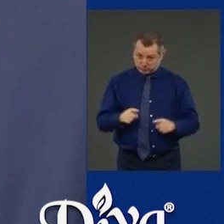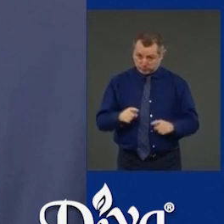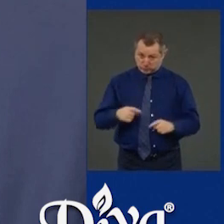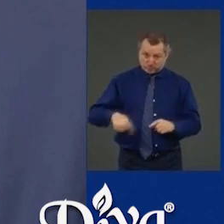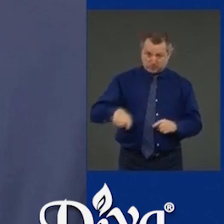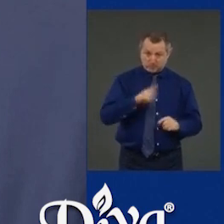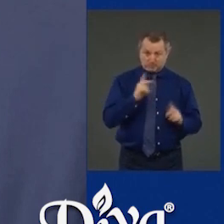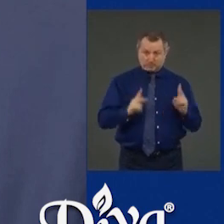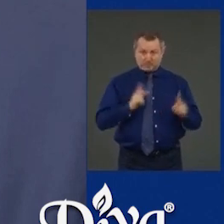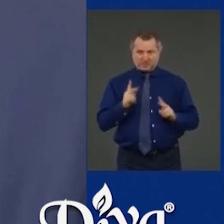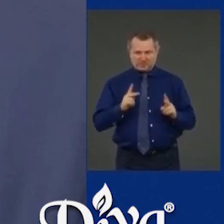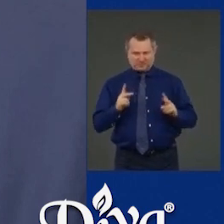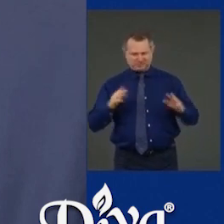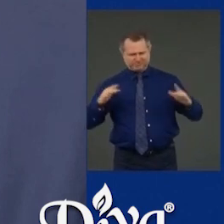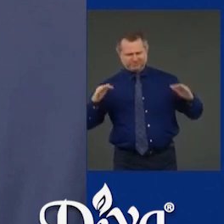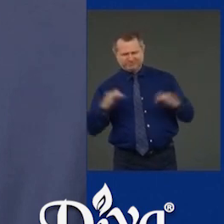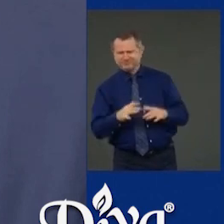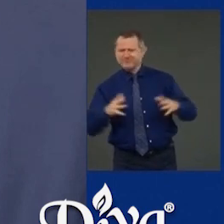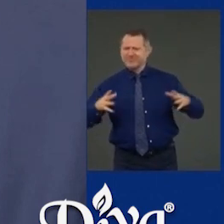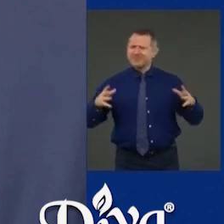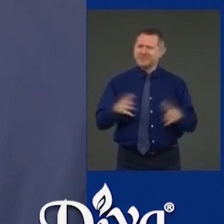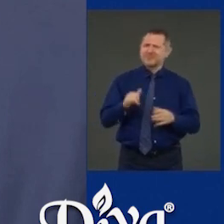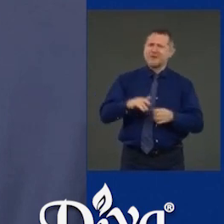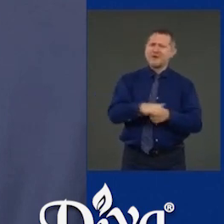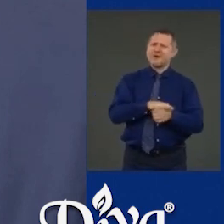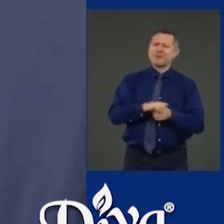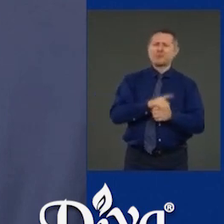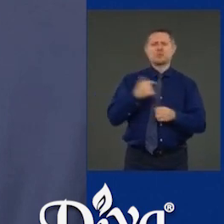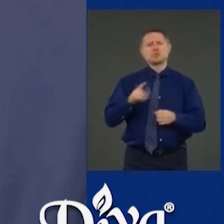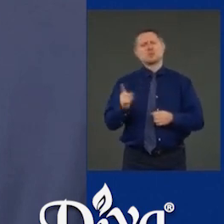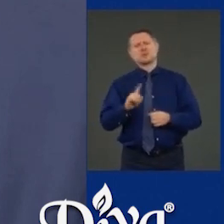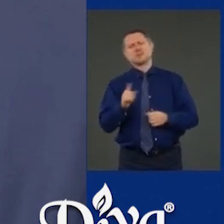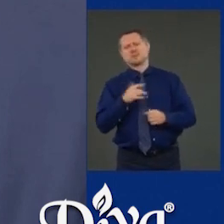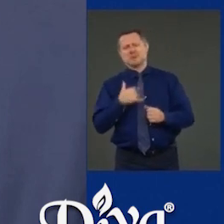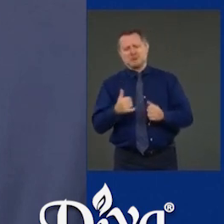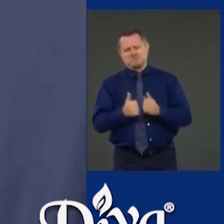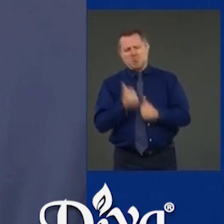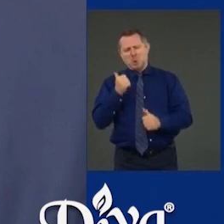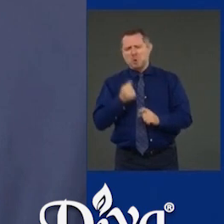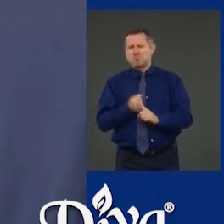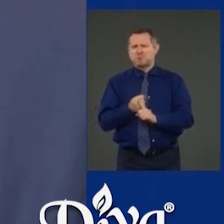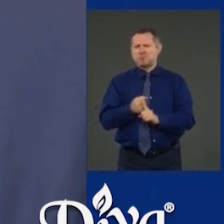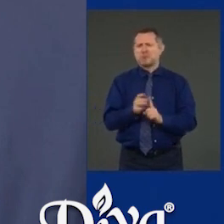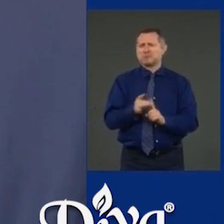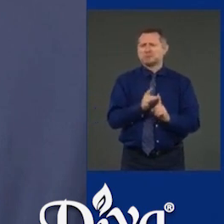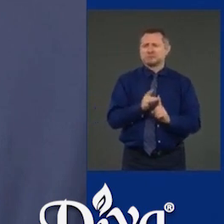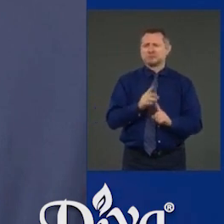know, places within some of these states where you have a positivity rate of 20, 30,